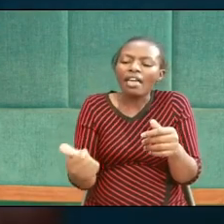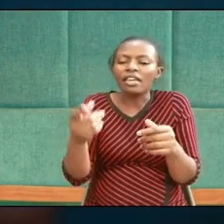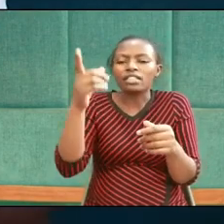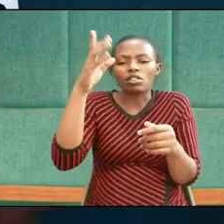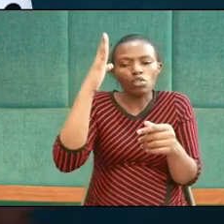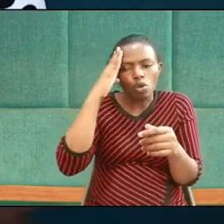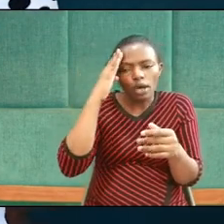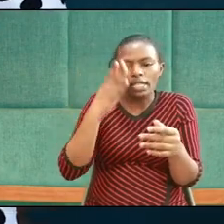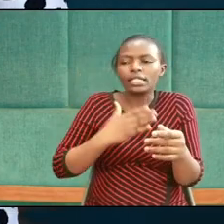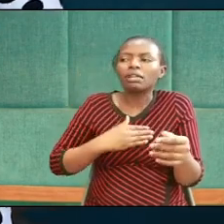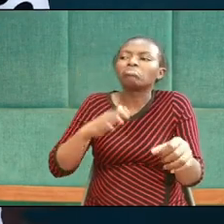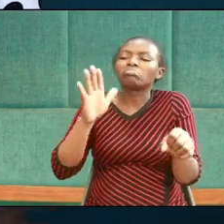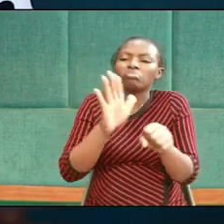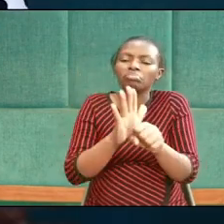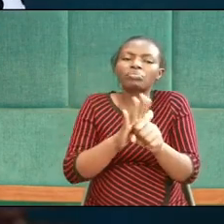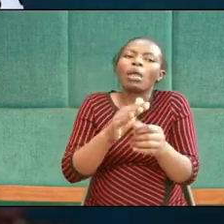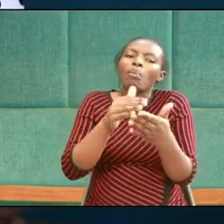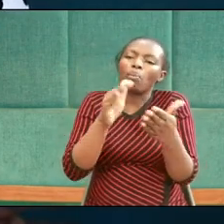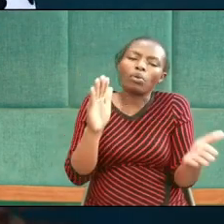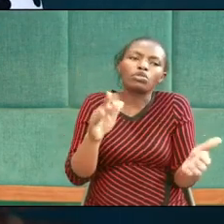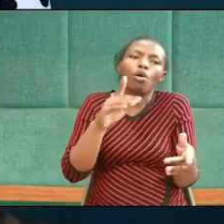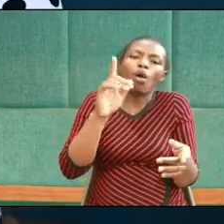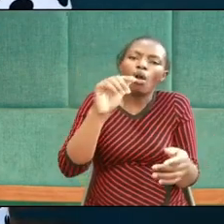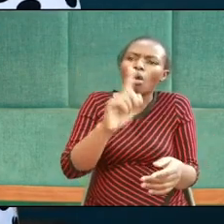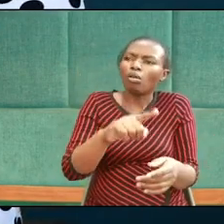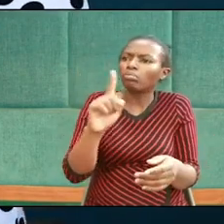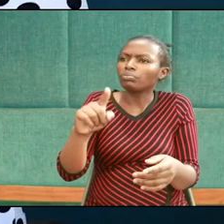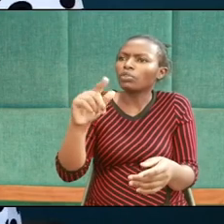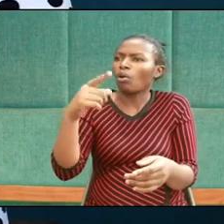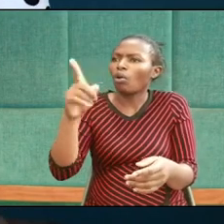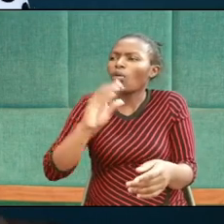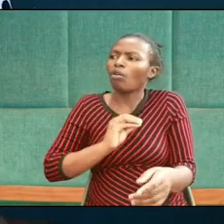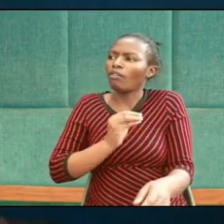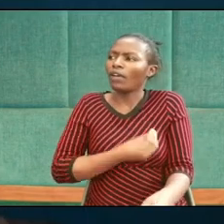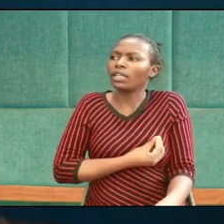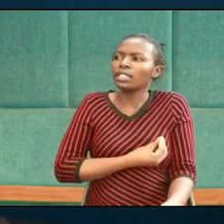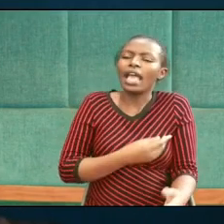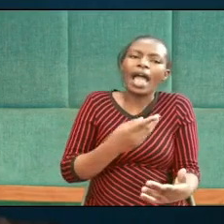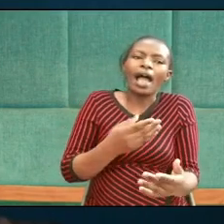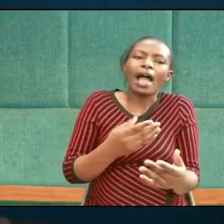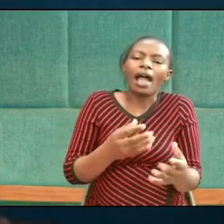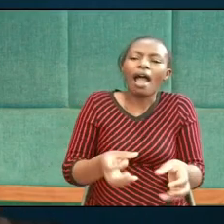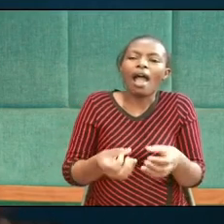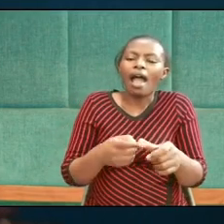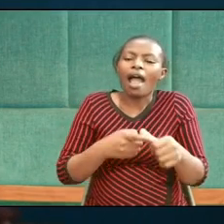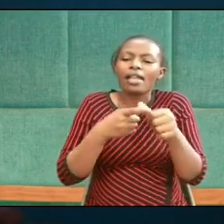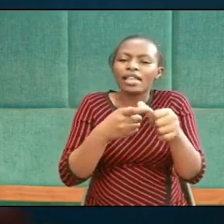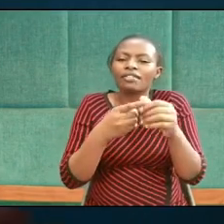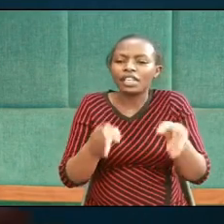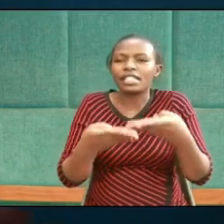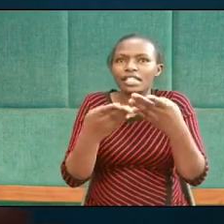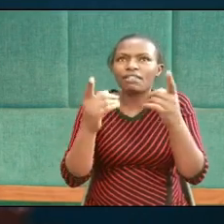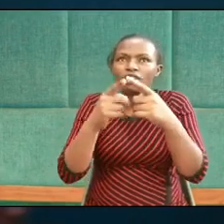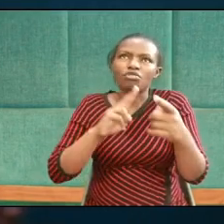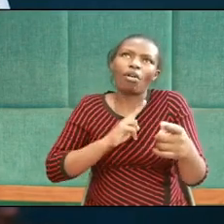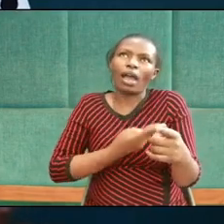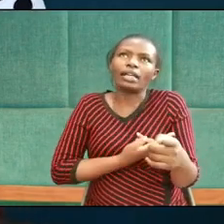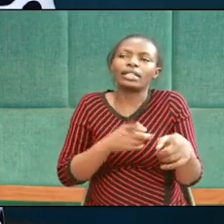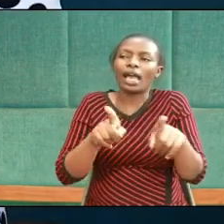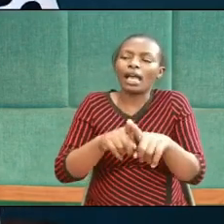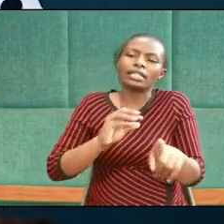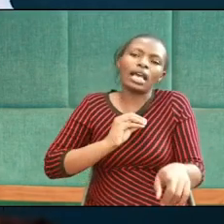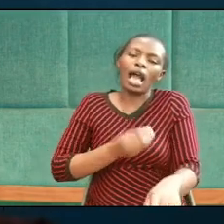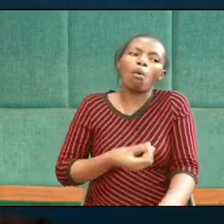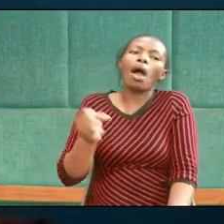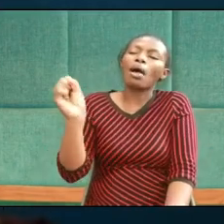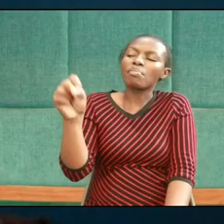on. So each one of us, a gift is imparted to us according to our abilities.